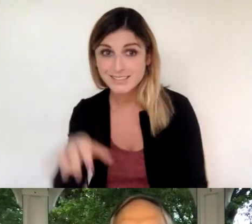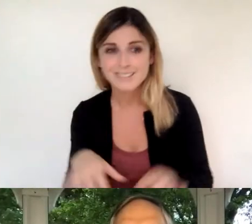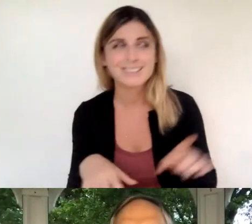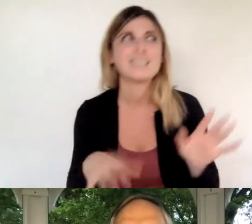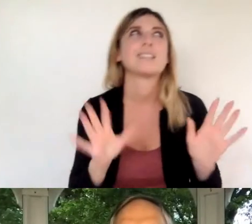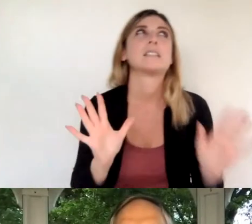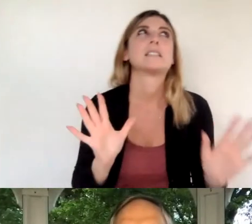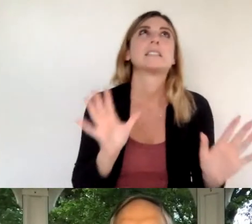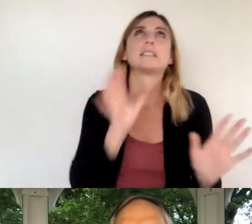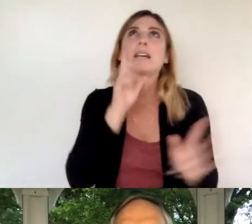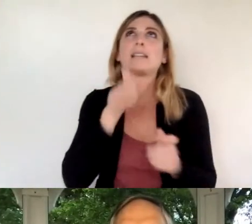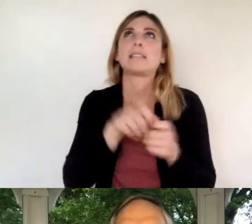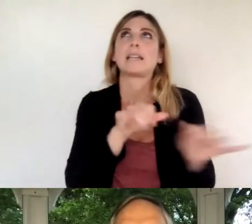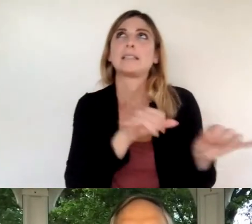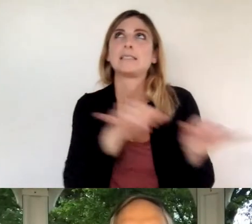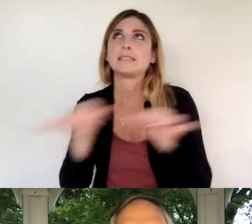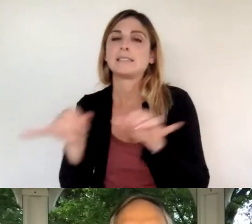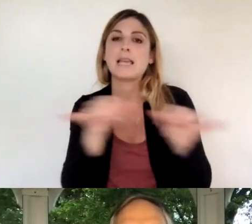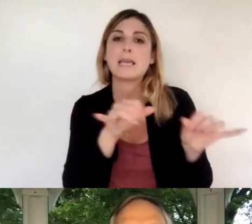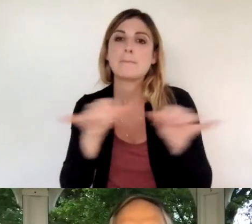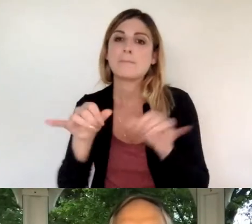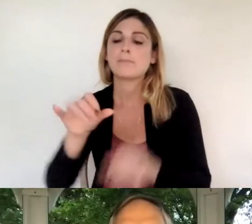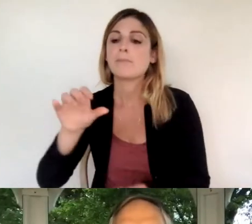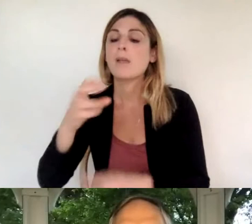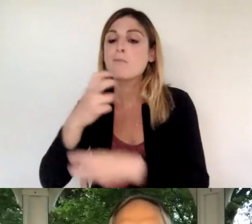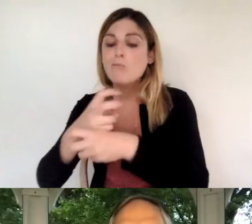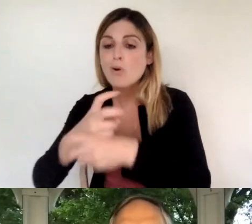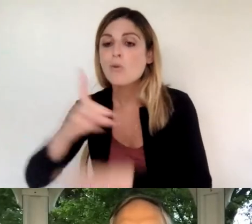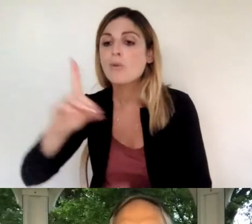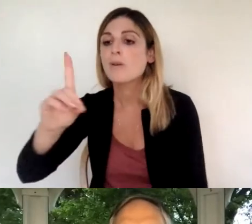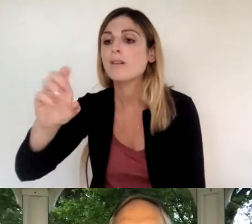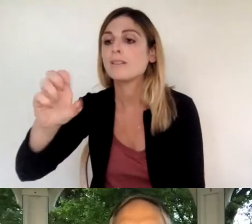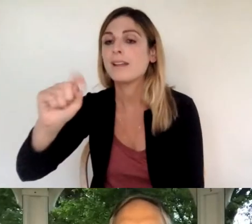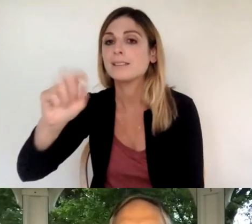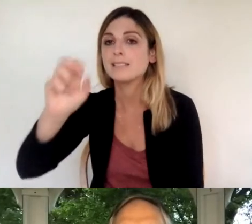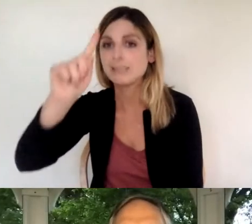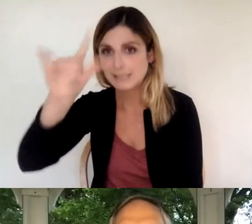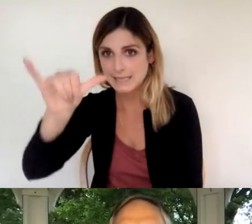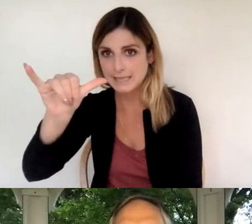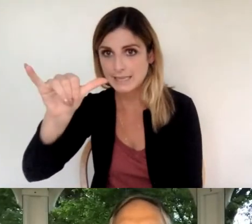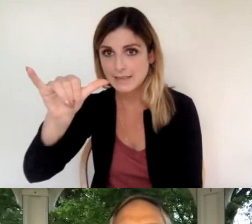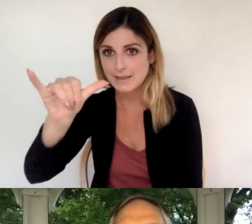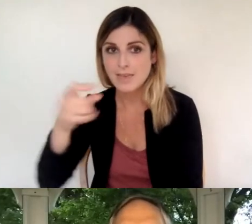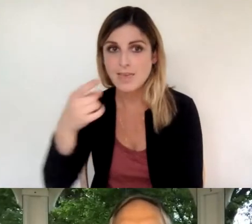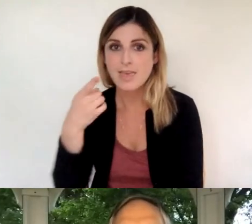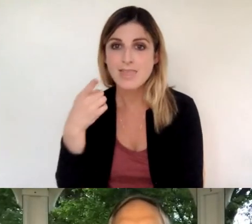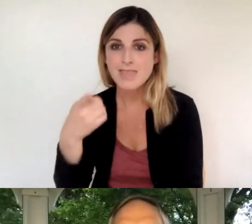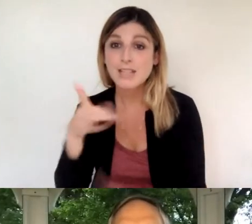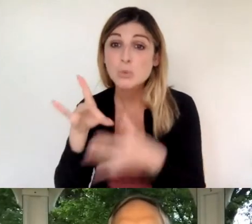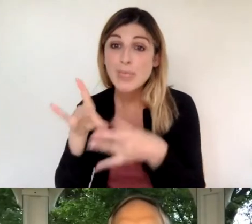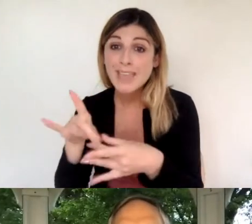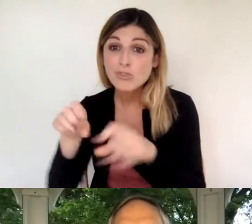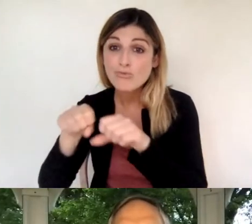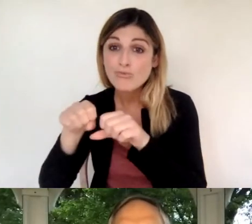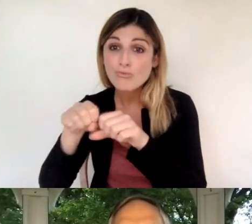Not necessarily. Bone density is one factor in fracture risk, but it doesn't seem